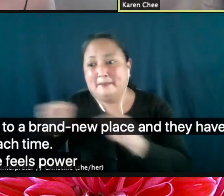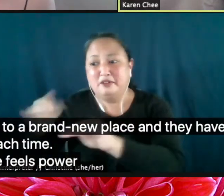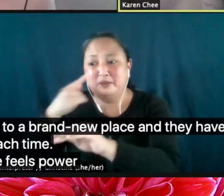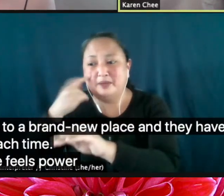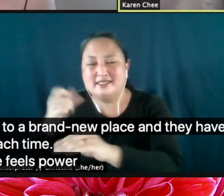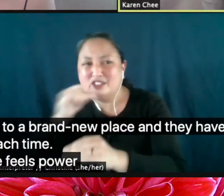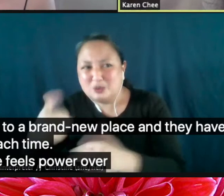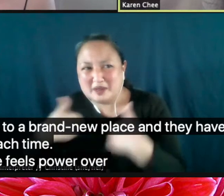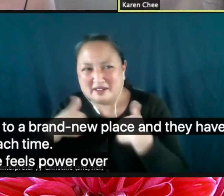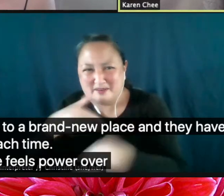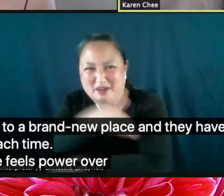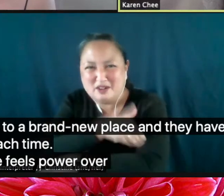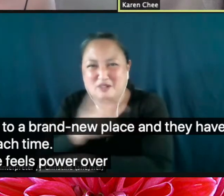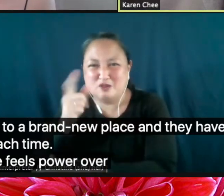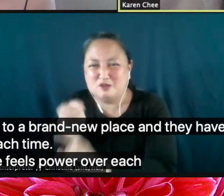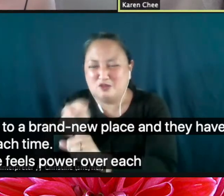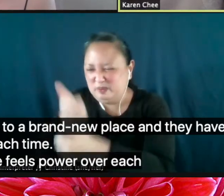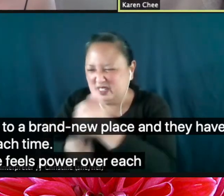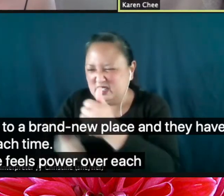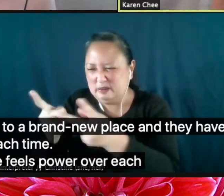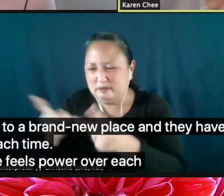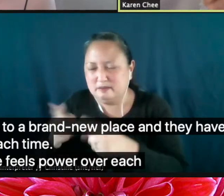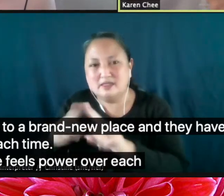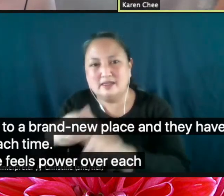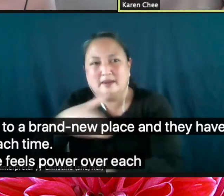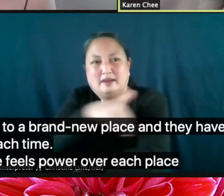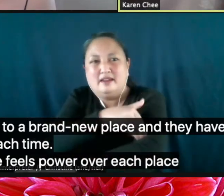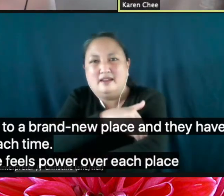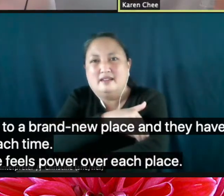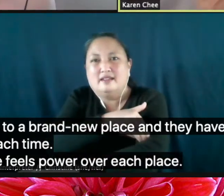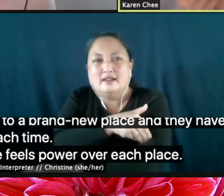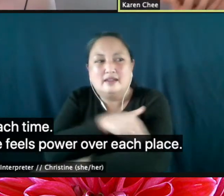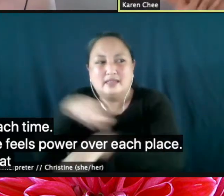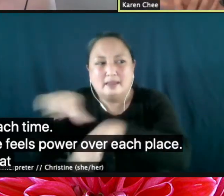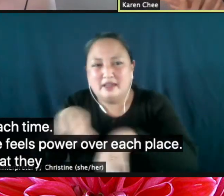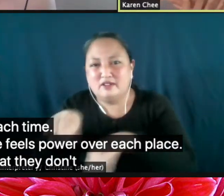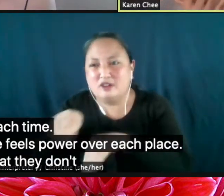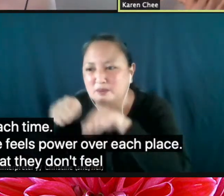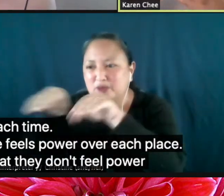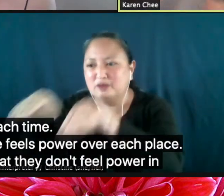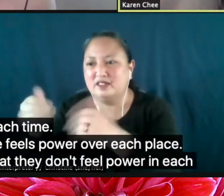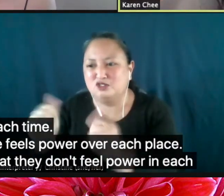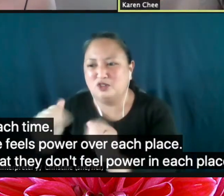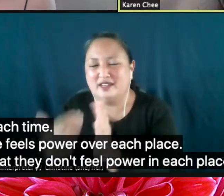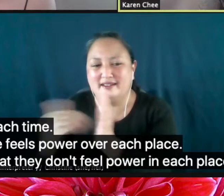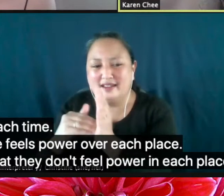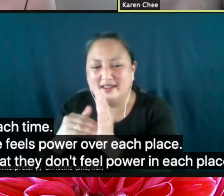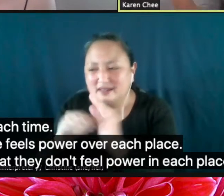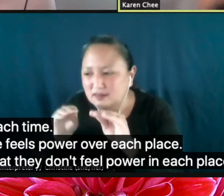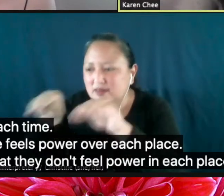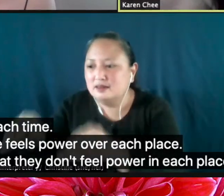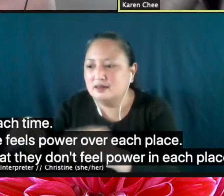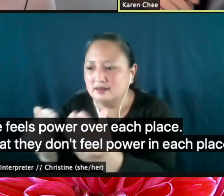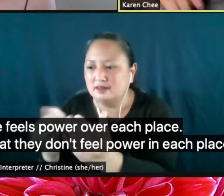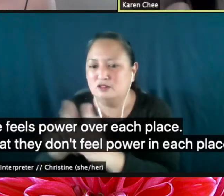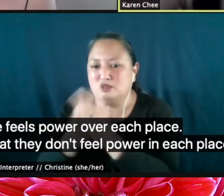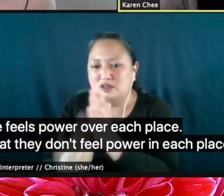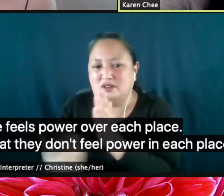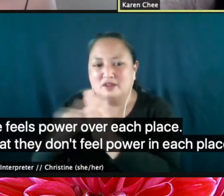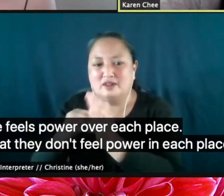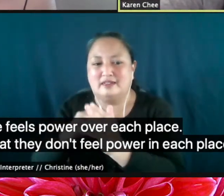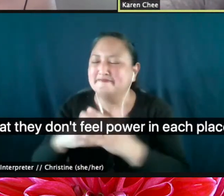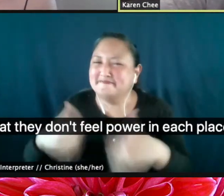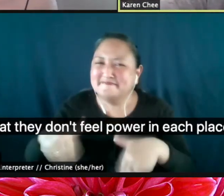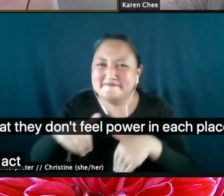in. Um, but it's really powerful, I think, the act of moving and the act of deciding to try again and go elsewhere. Um, Man, I love your